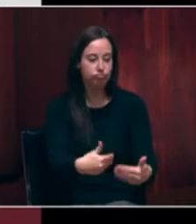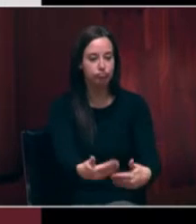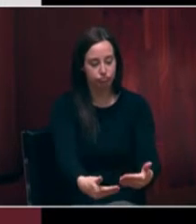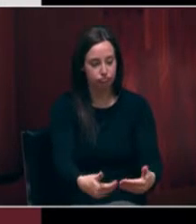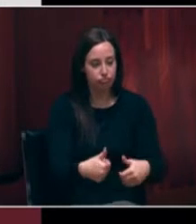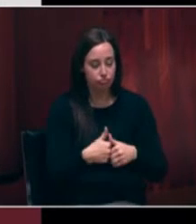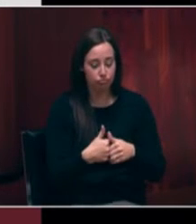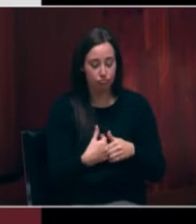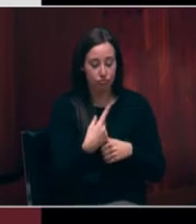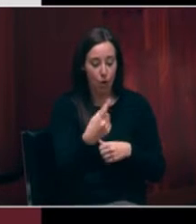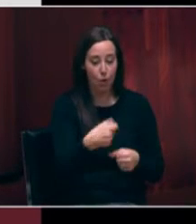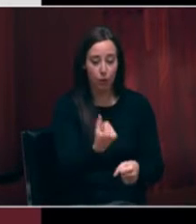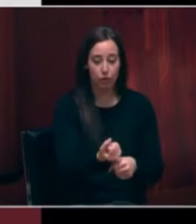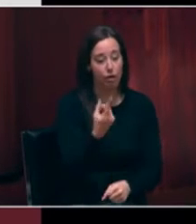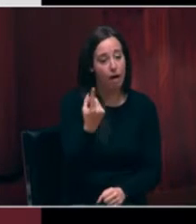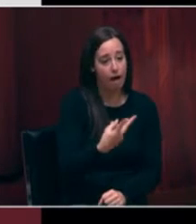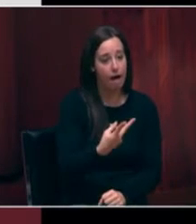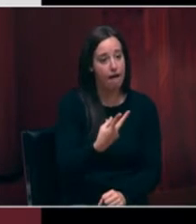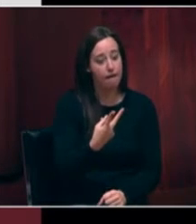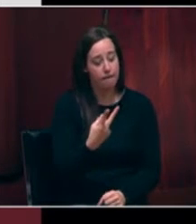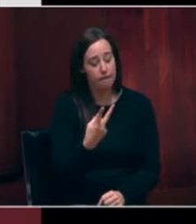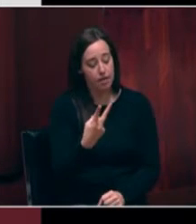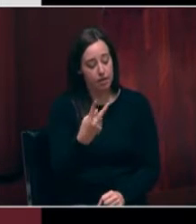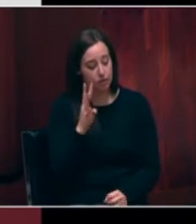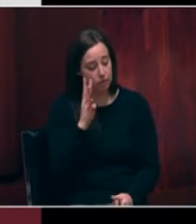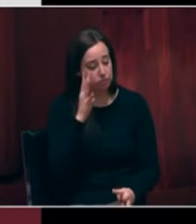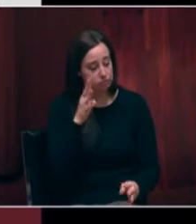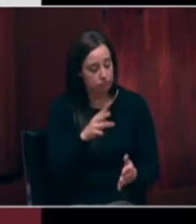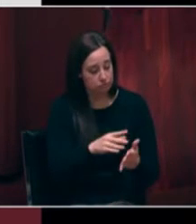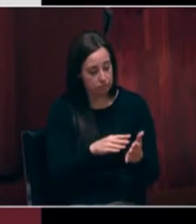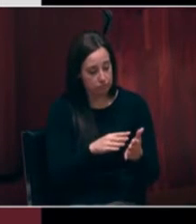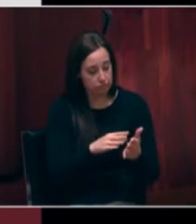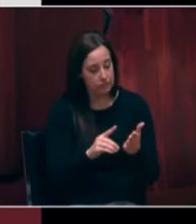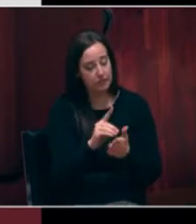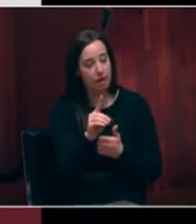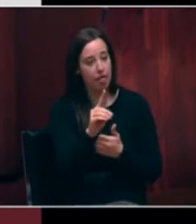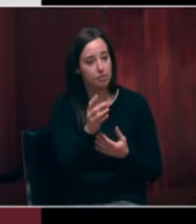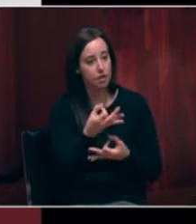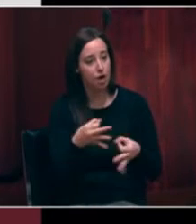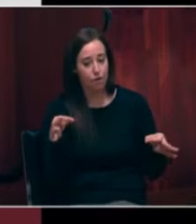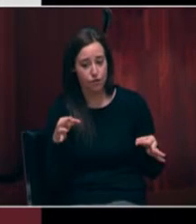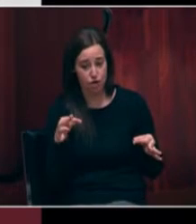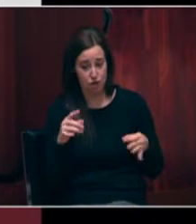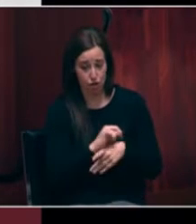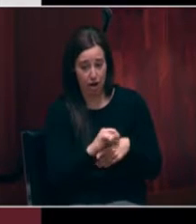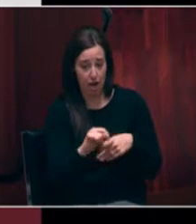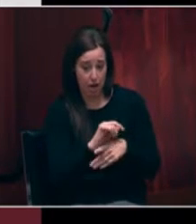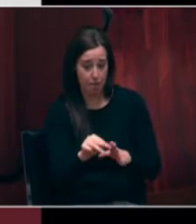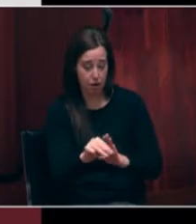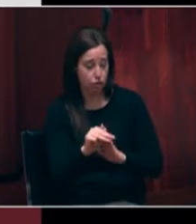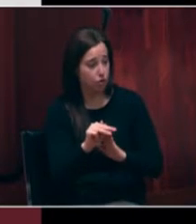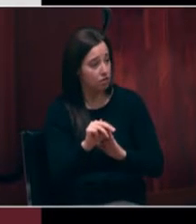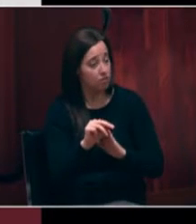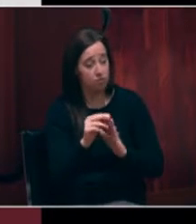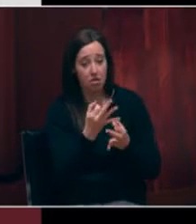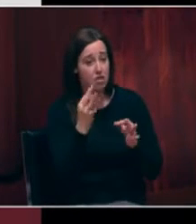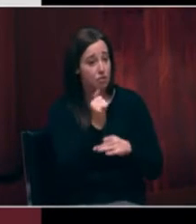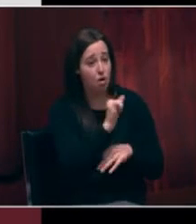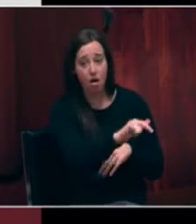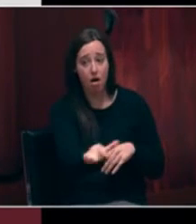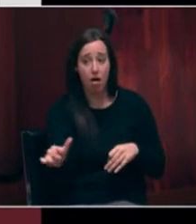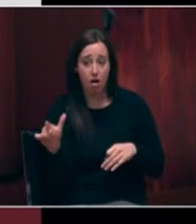built a generic training module for the Federal Records Officer Network that is free for everyone to use. I think at this point, one agency has